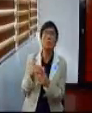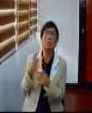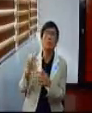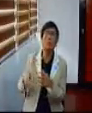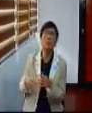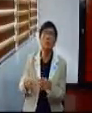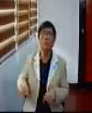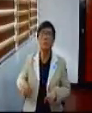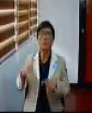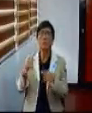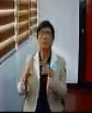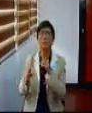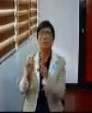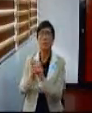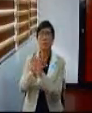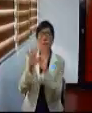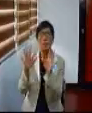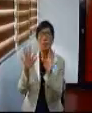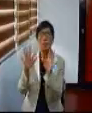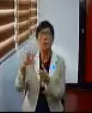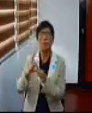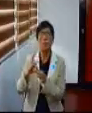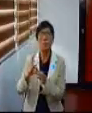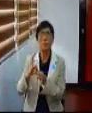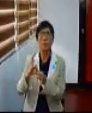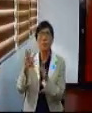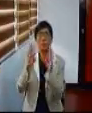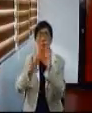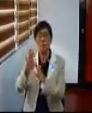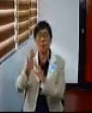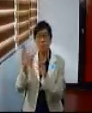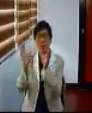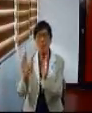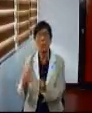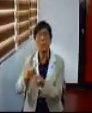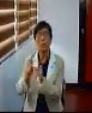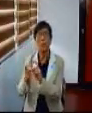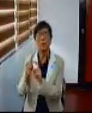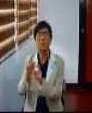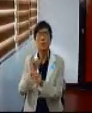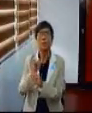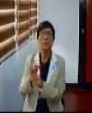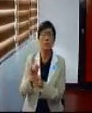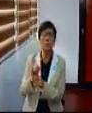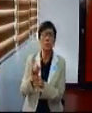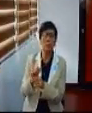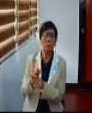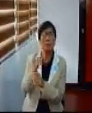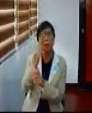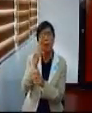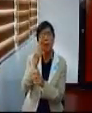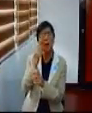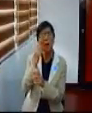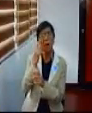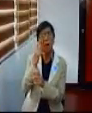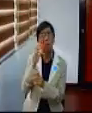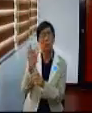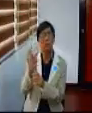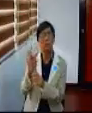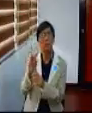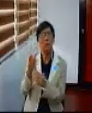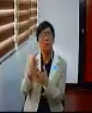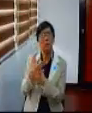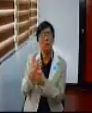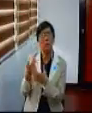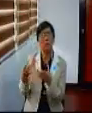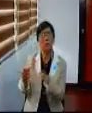you have been linked with it. The trouble with climate change is that traceability between cause and